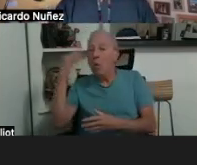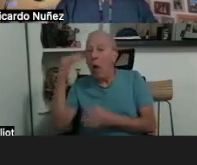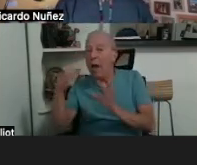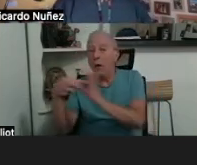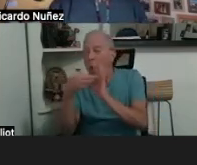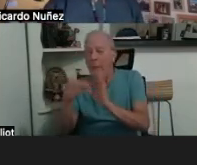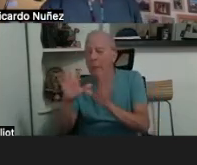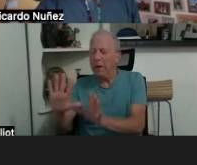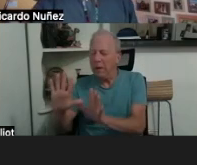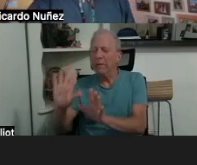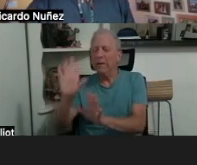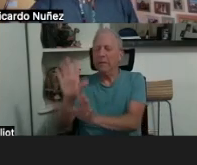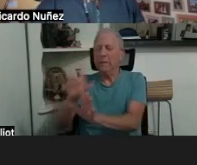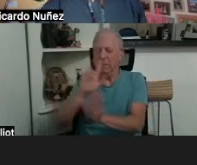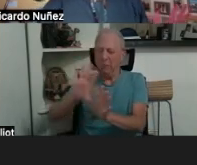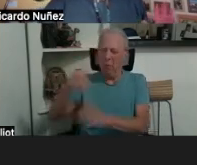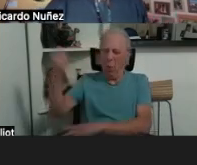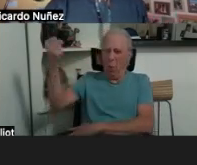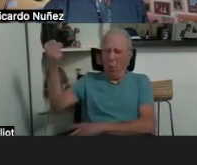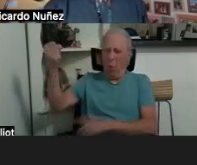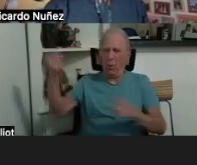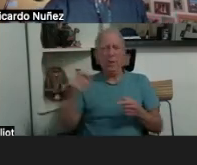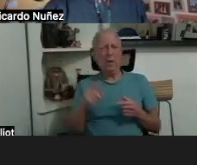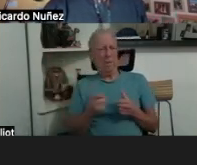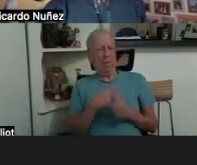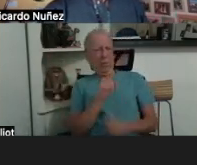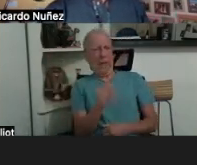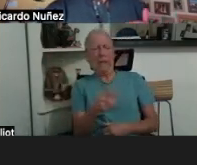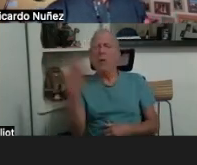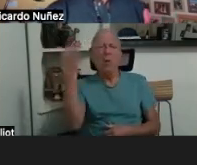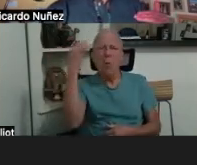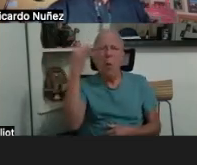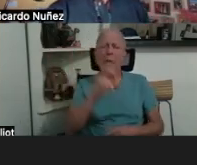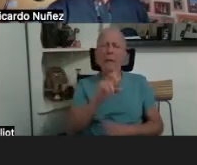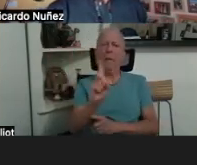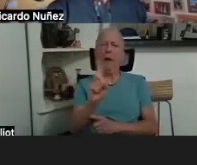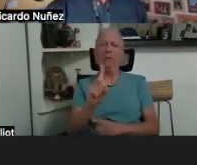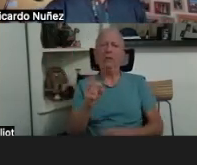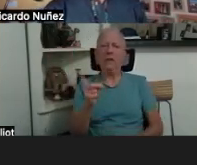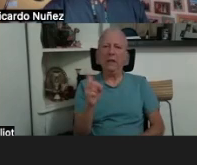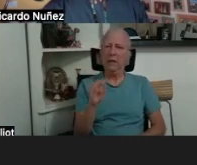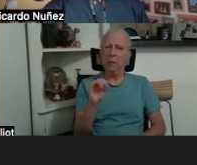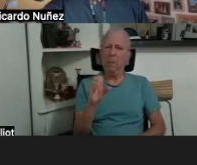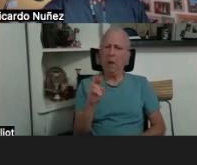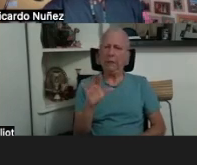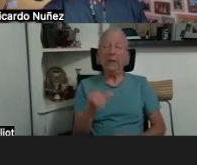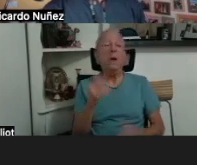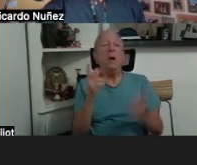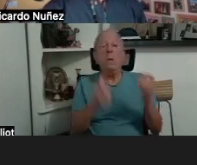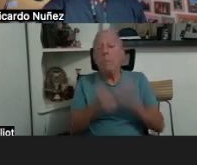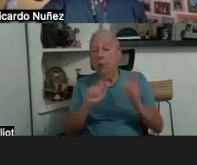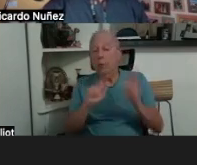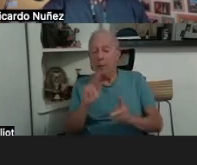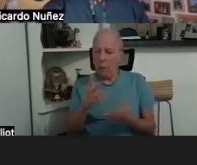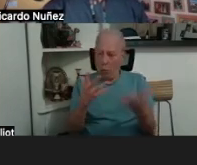take a step back and ask a broader question. Why democracy? Most people looking to build cooperatives see them as